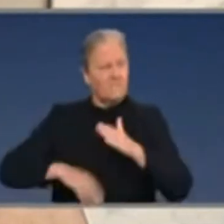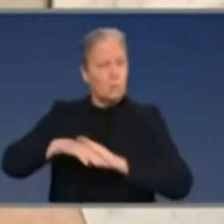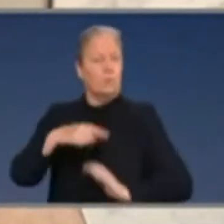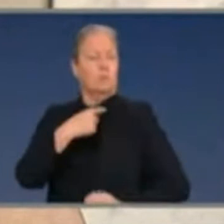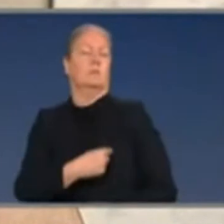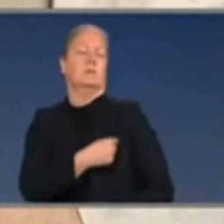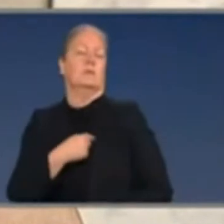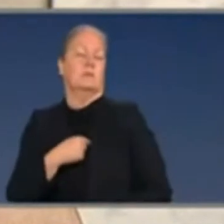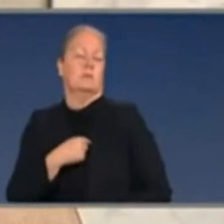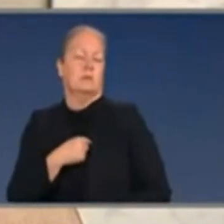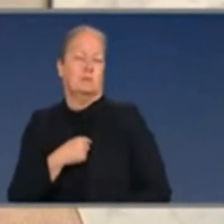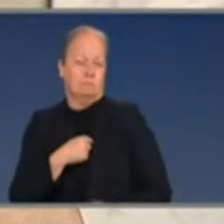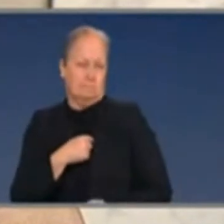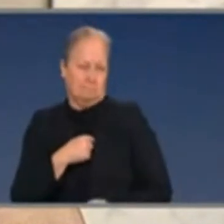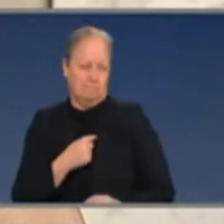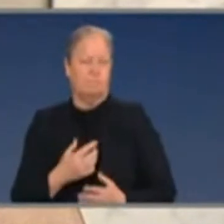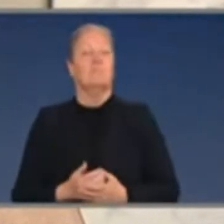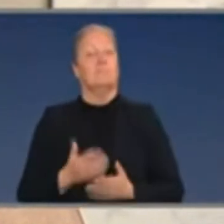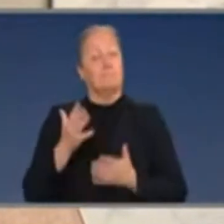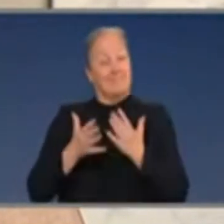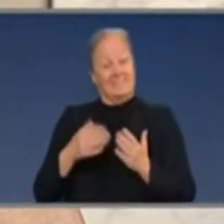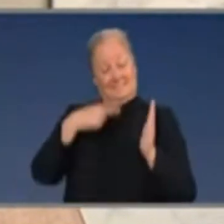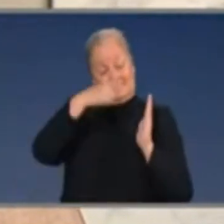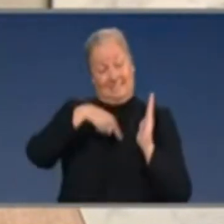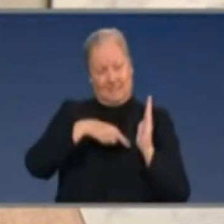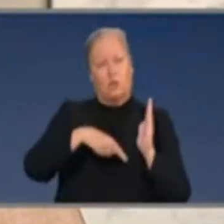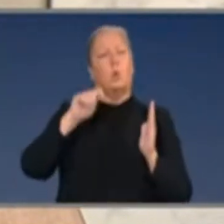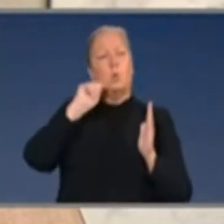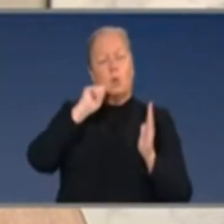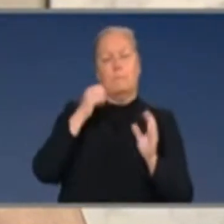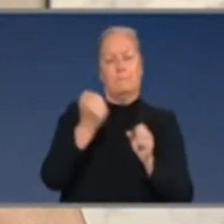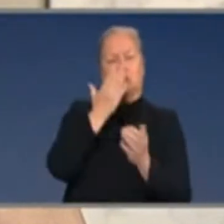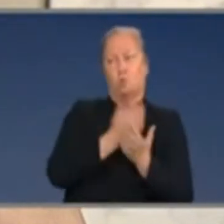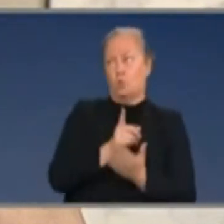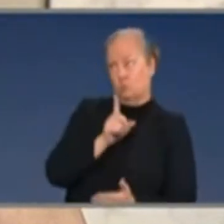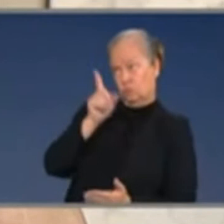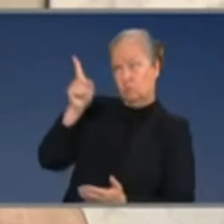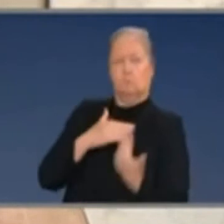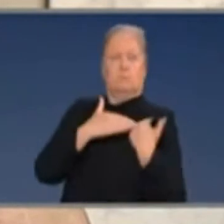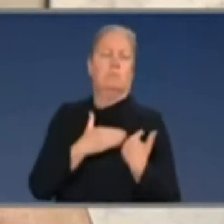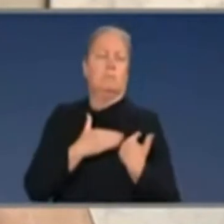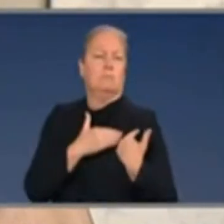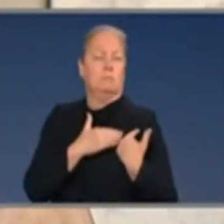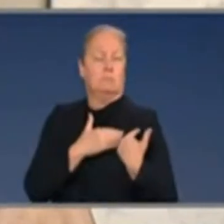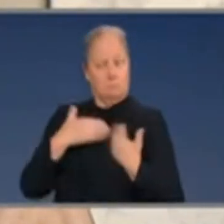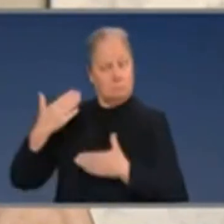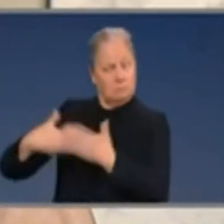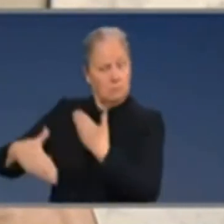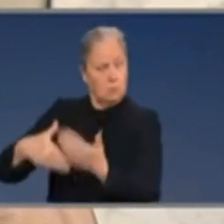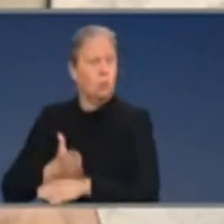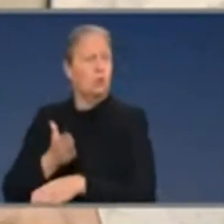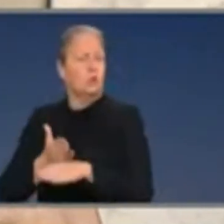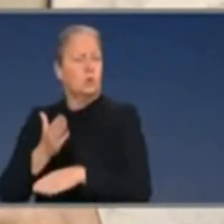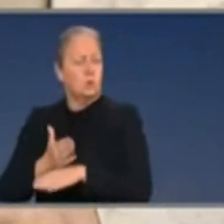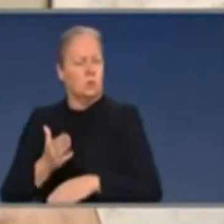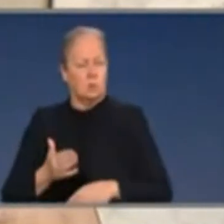reforms, as I said, are the game changers here. They will change the way government works with our people, and governments, you know, we've made it very